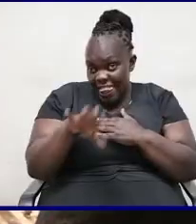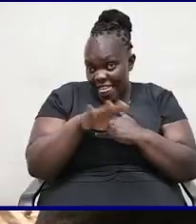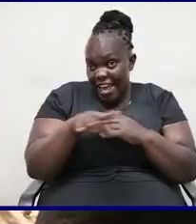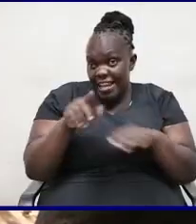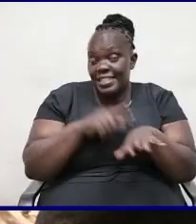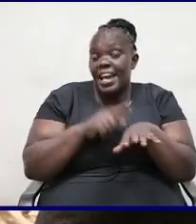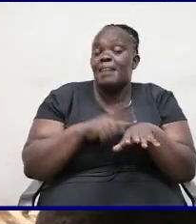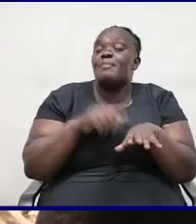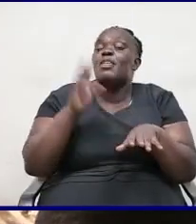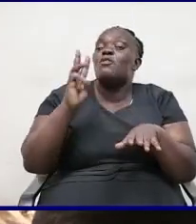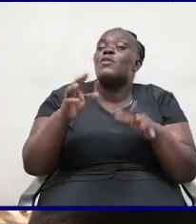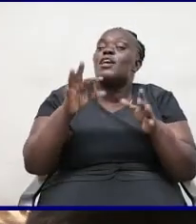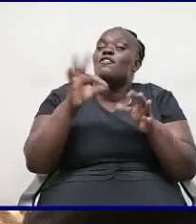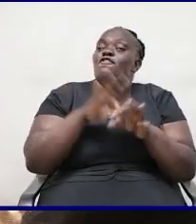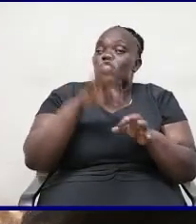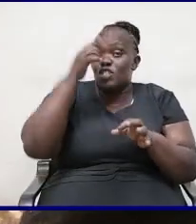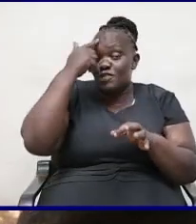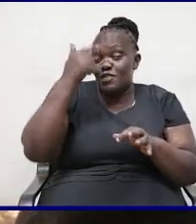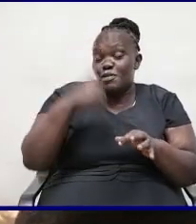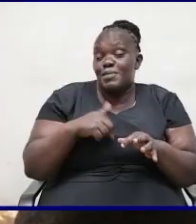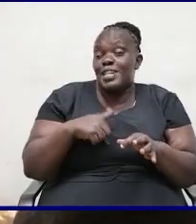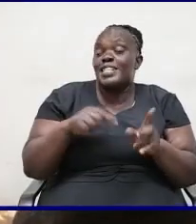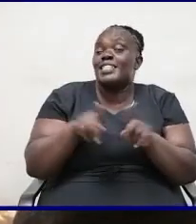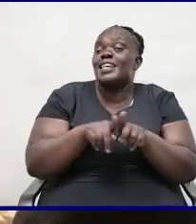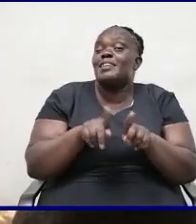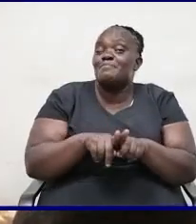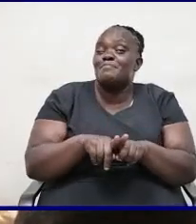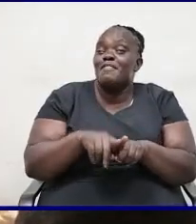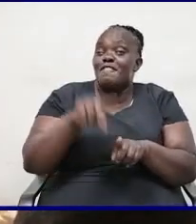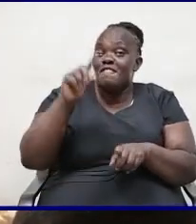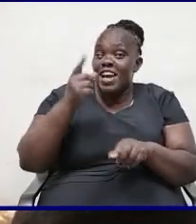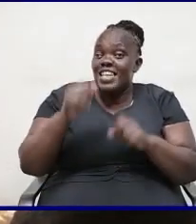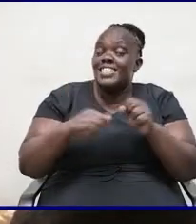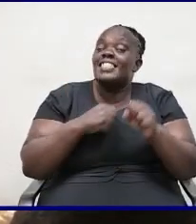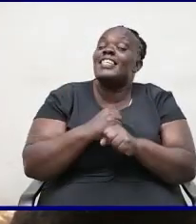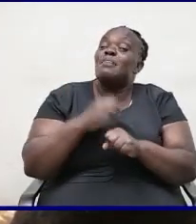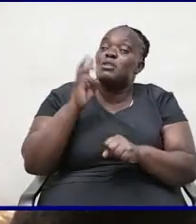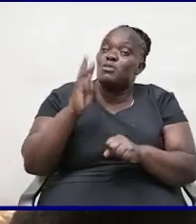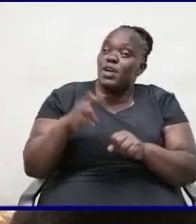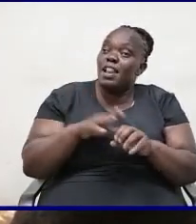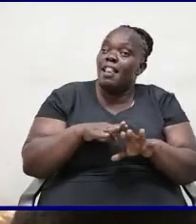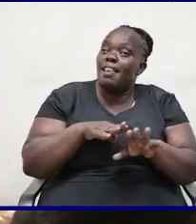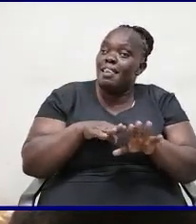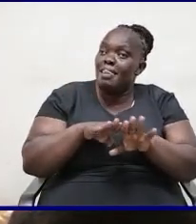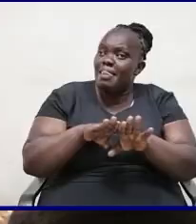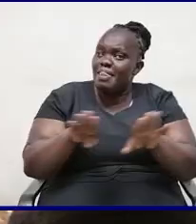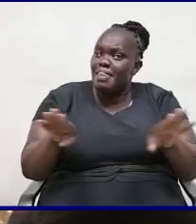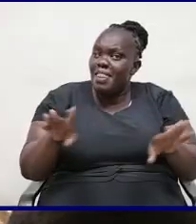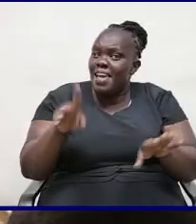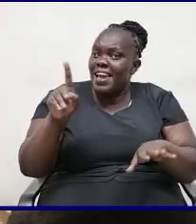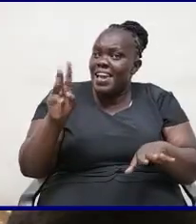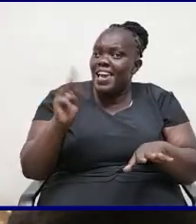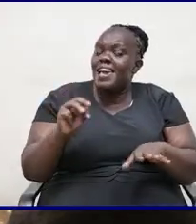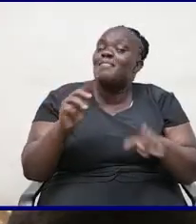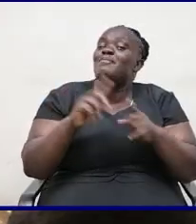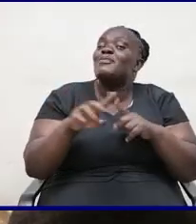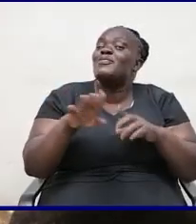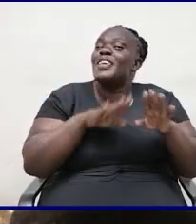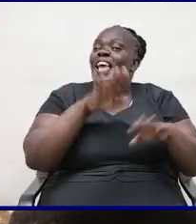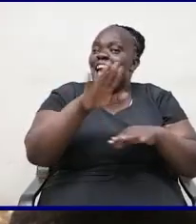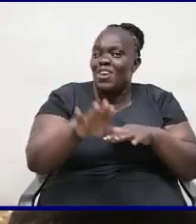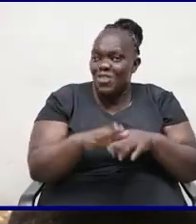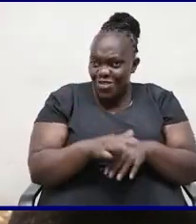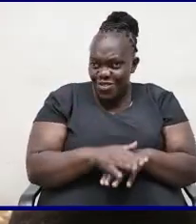Atu wakati watanichagua, look at that. Atasia tu. Hata nitaweza kuwatamakea barabara kutoka Kenya mpaka Nyayo.